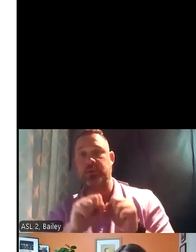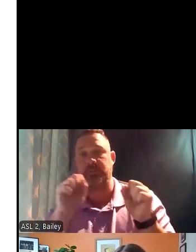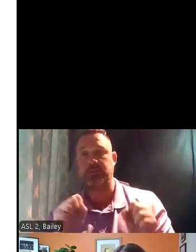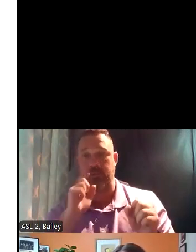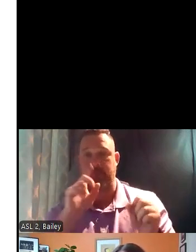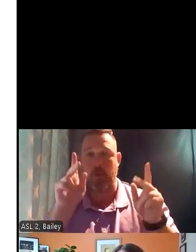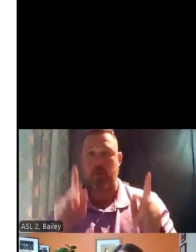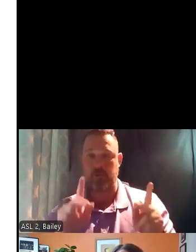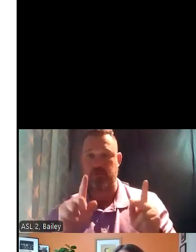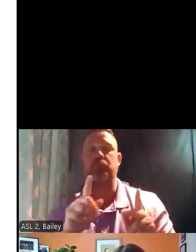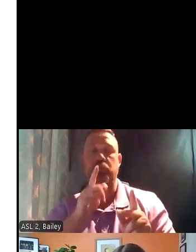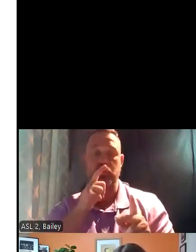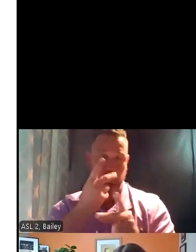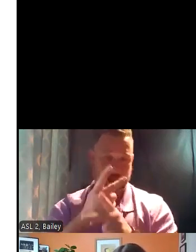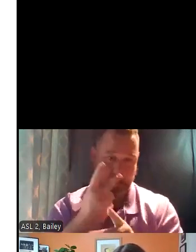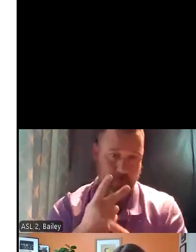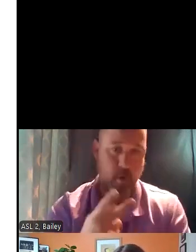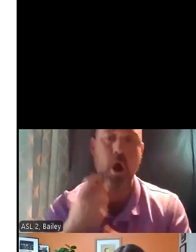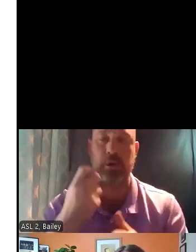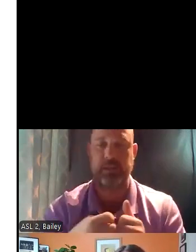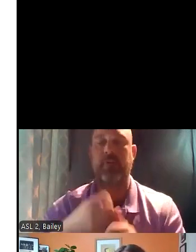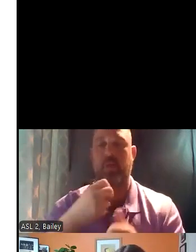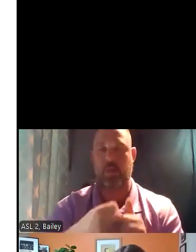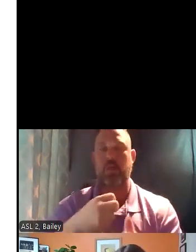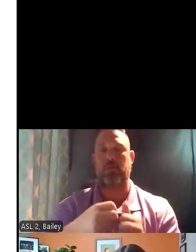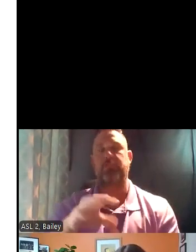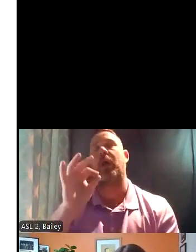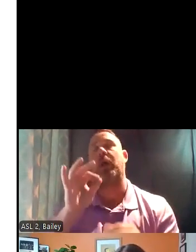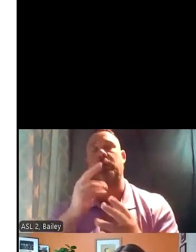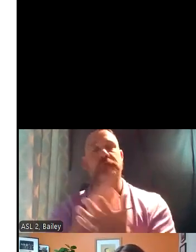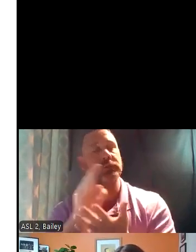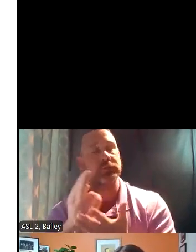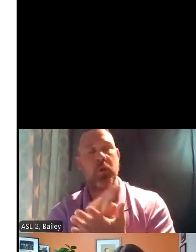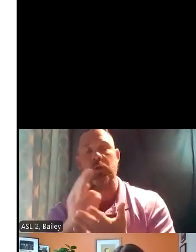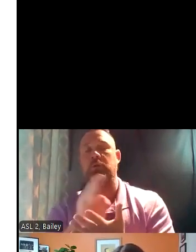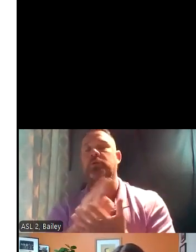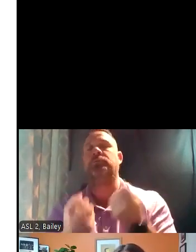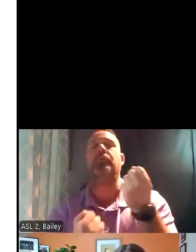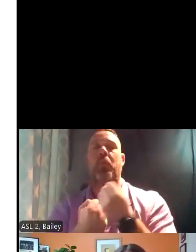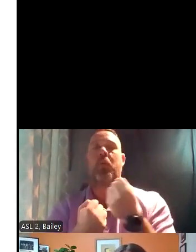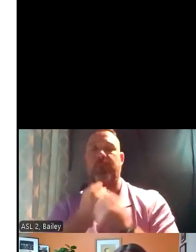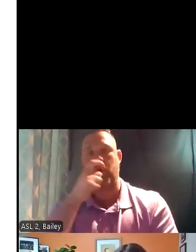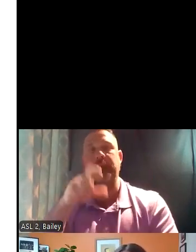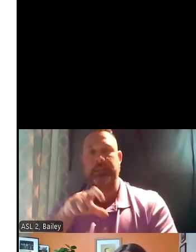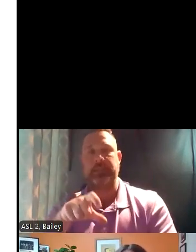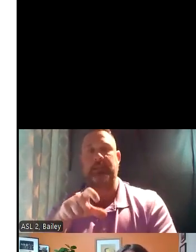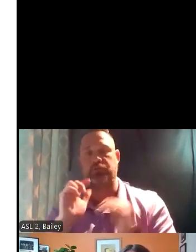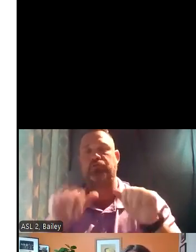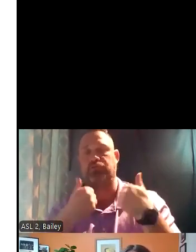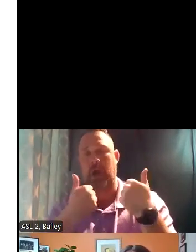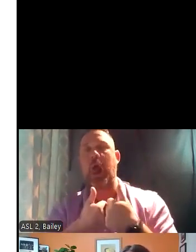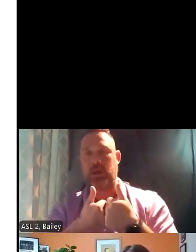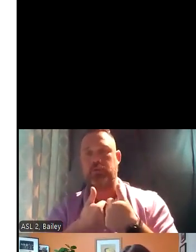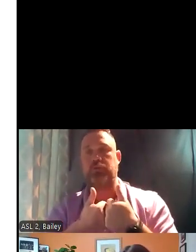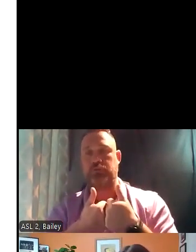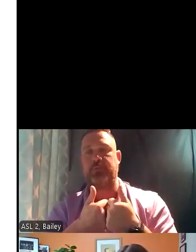they care for are difficult. So finding resources and support for their need is also a challenge for 2